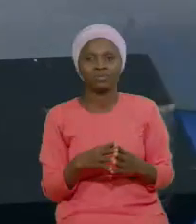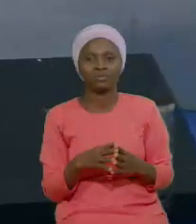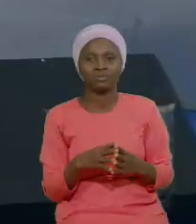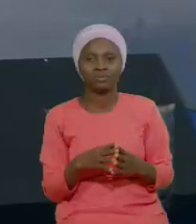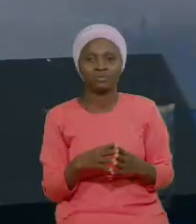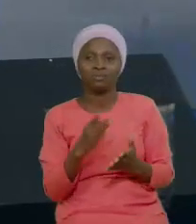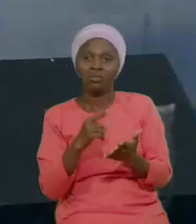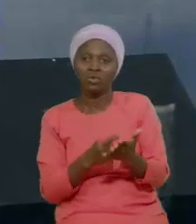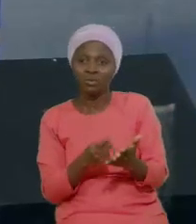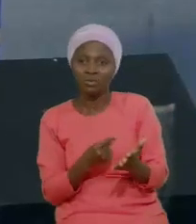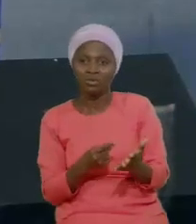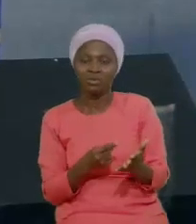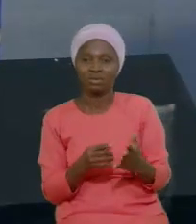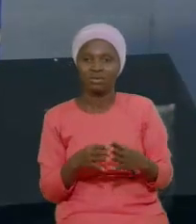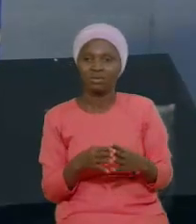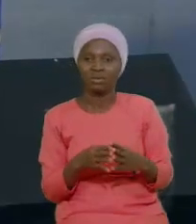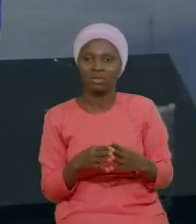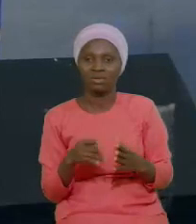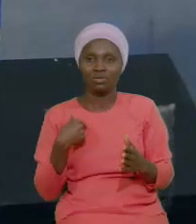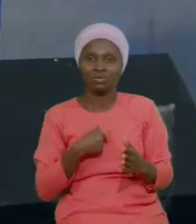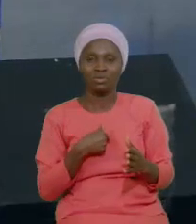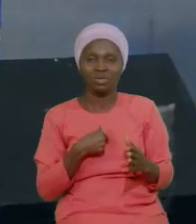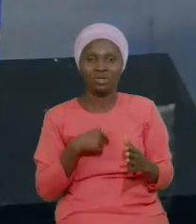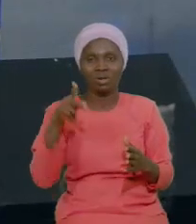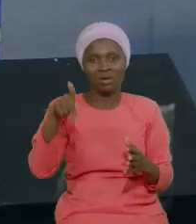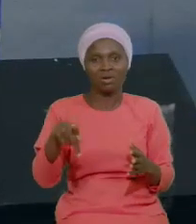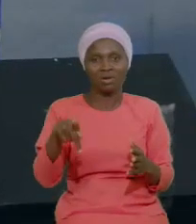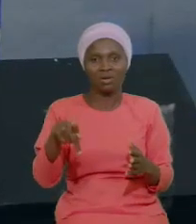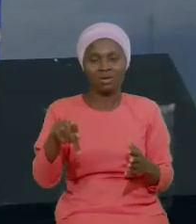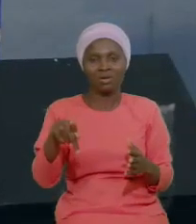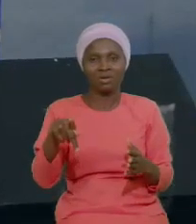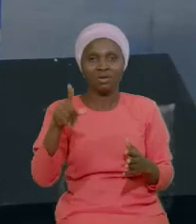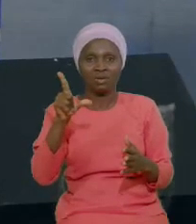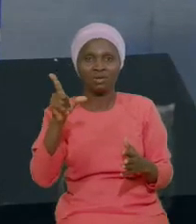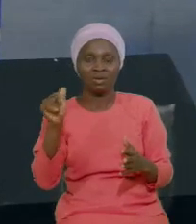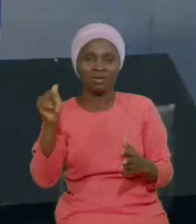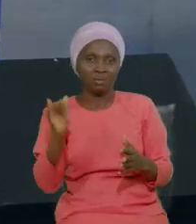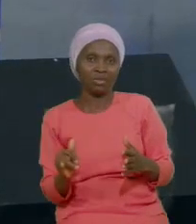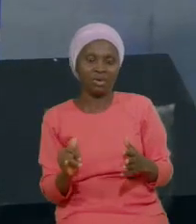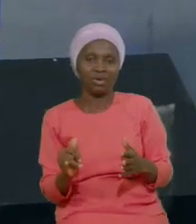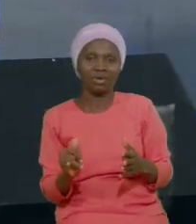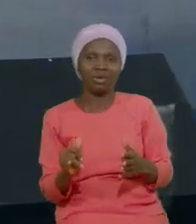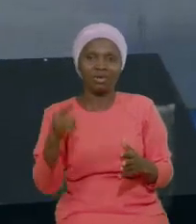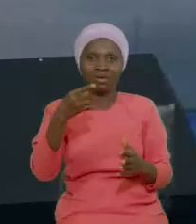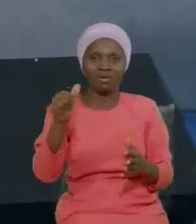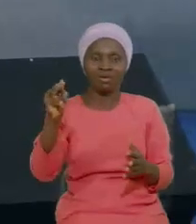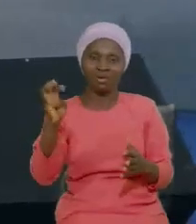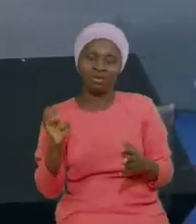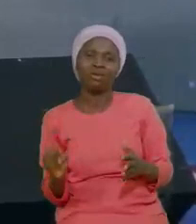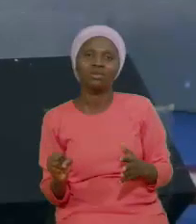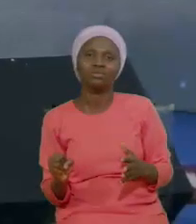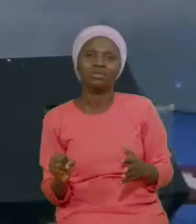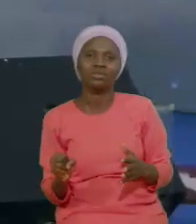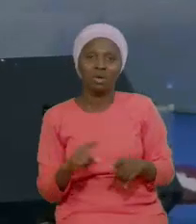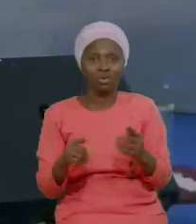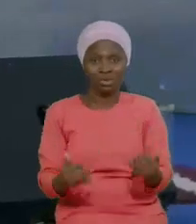Sometimes it's playing all that game you find on the phone. That's the occupation. But now a new